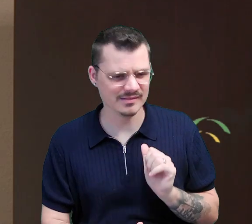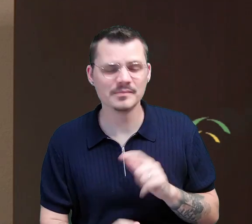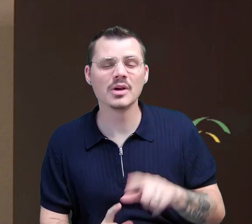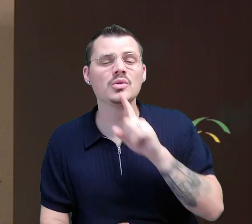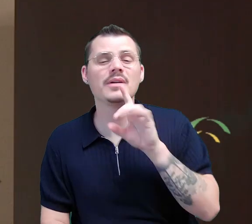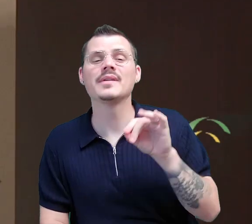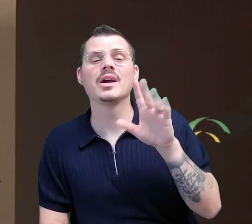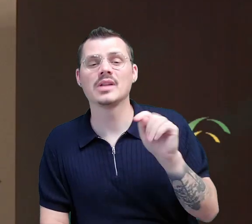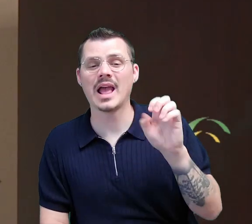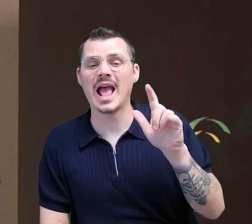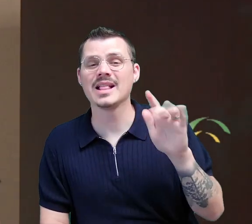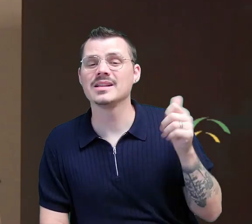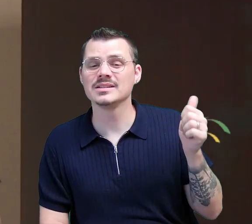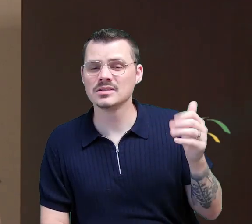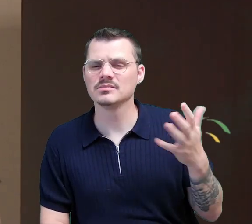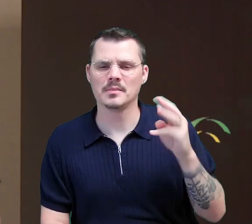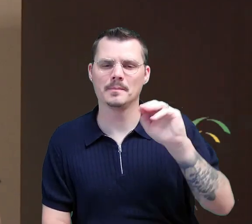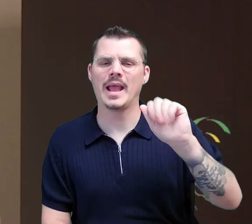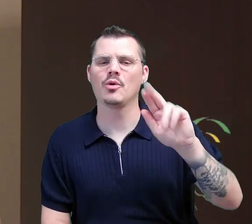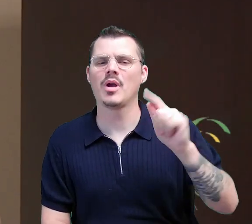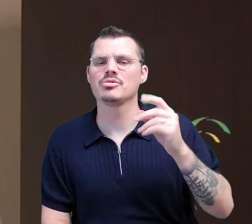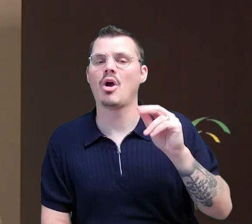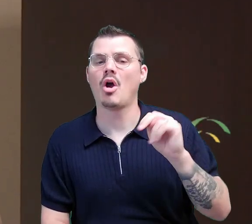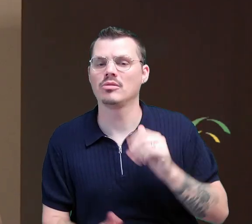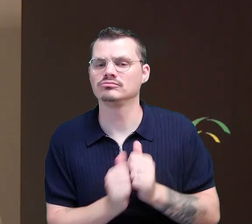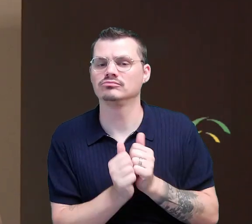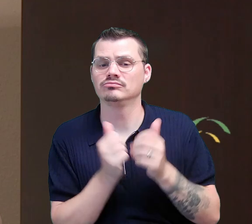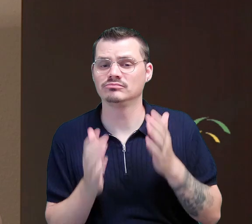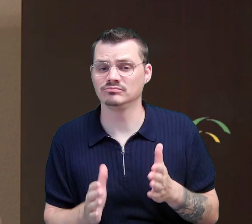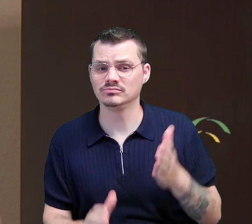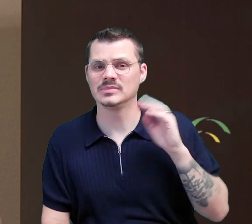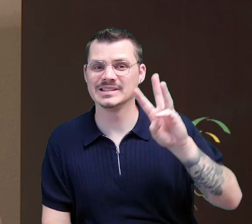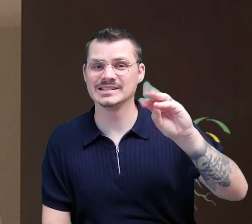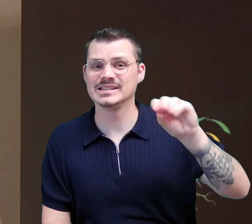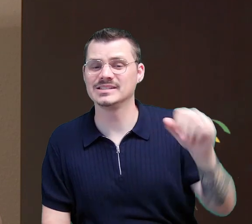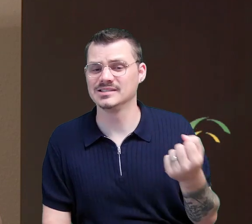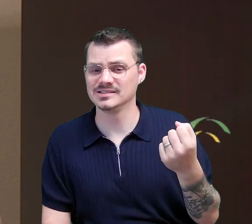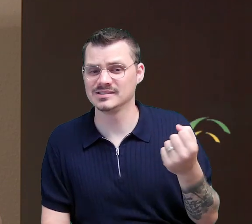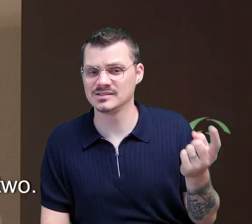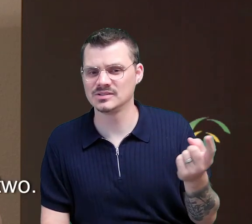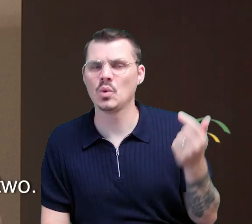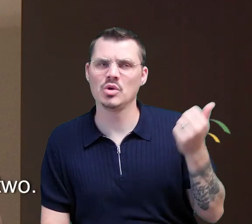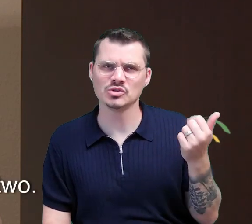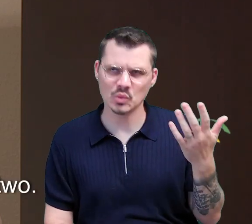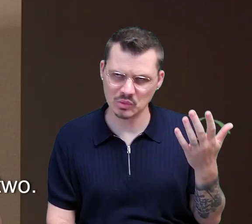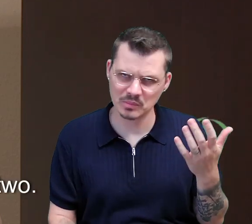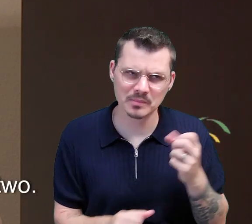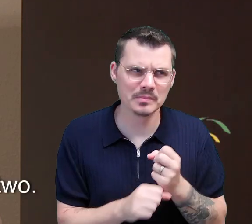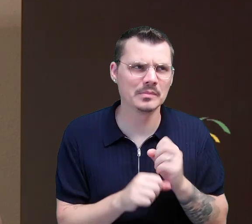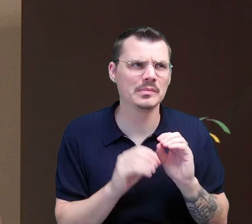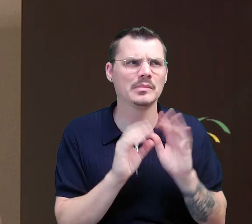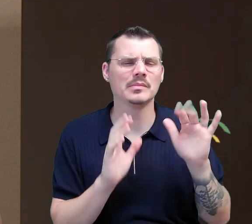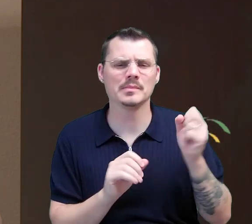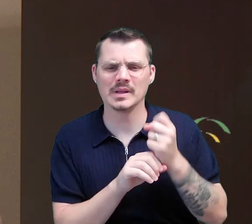out that Ellie had been a marathoner in her 60s. Oh, which probably explained a thing or